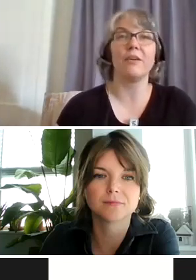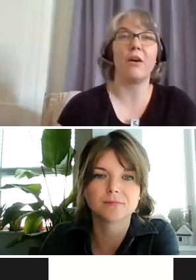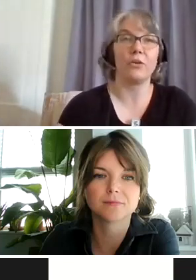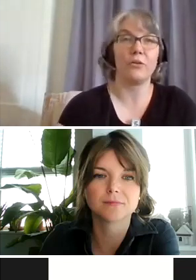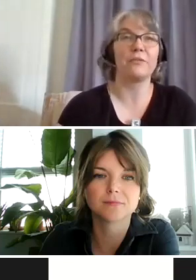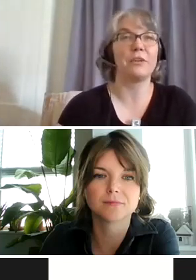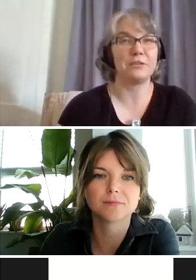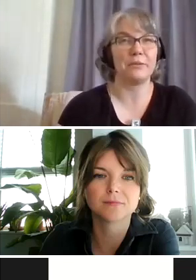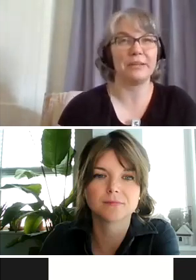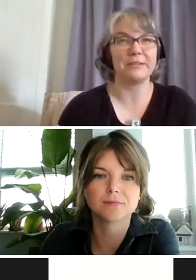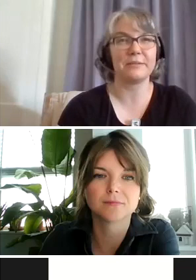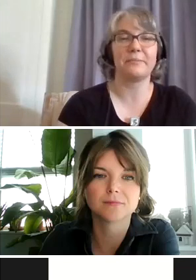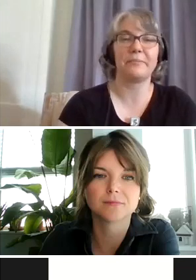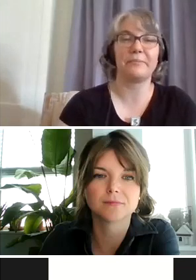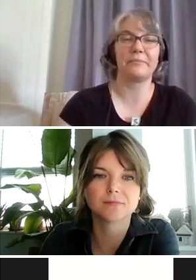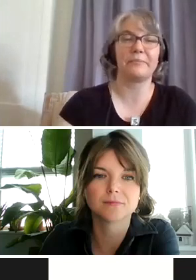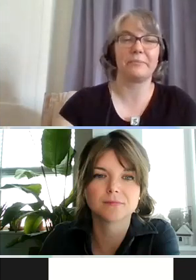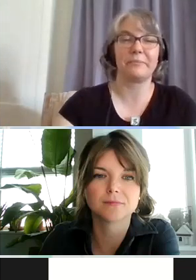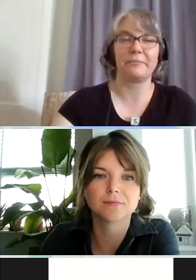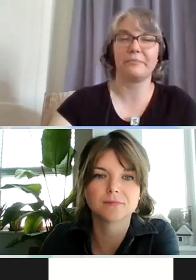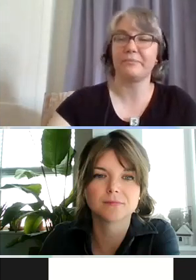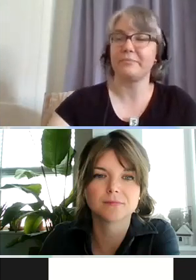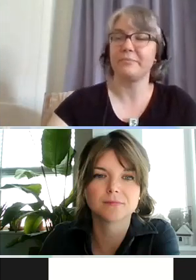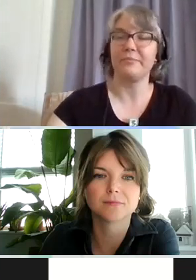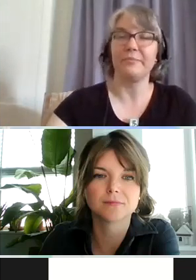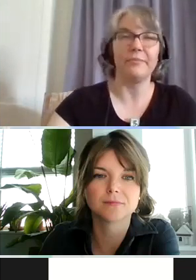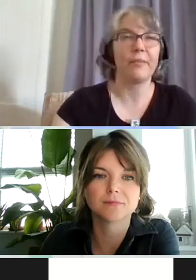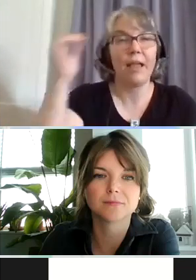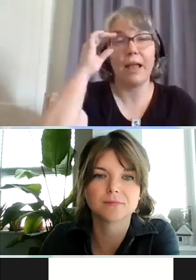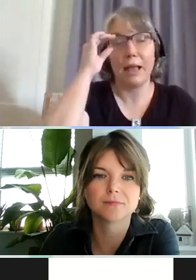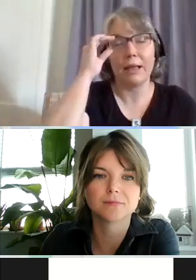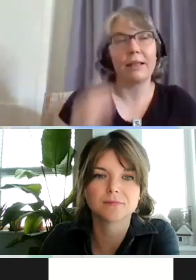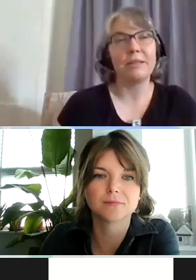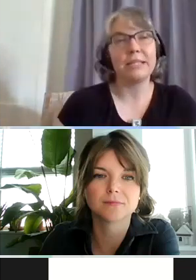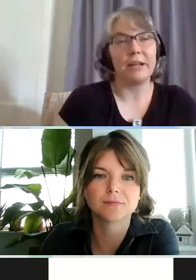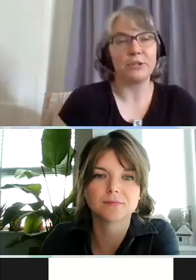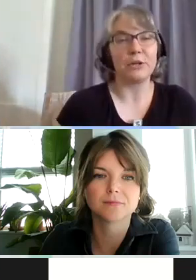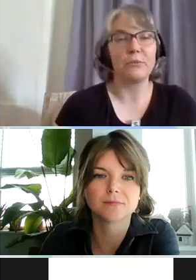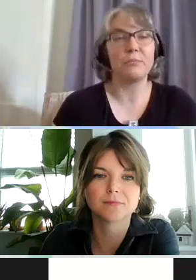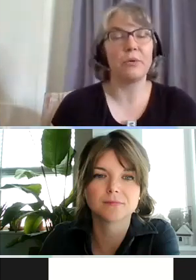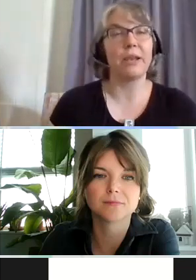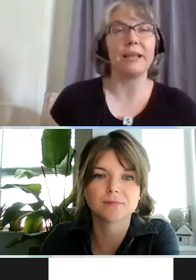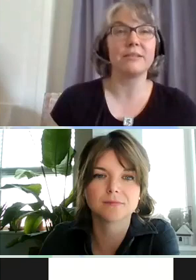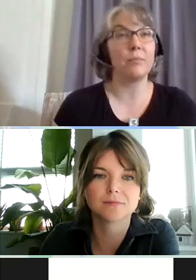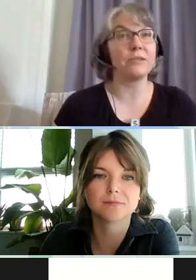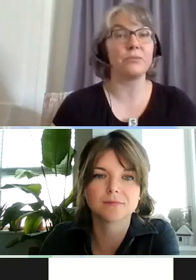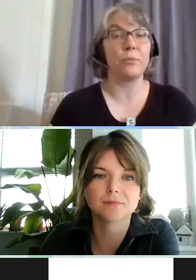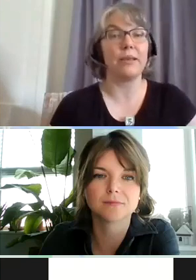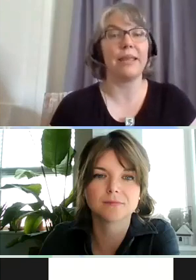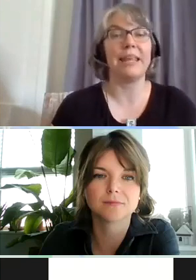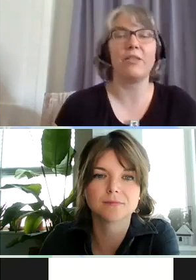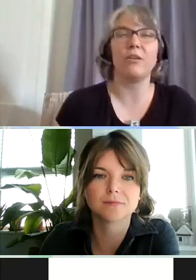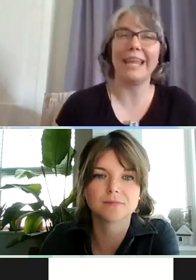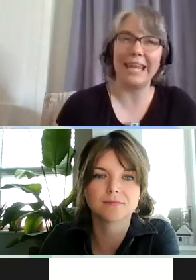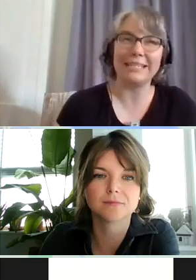we here are the grateful custodians. Clementine Hunter was born as Clemence Rubin